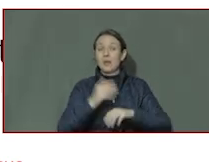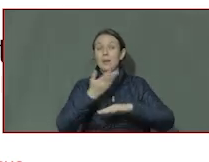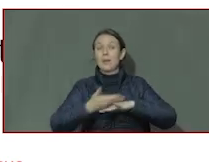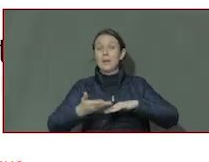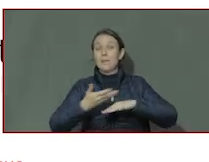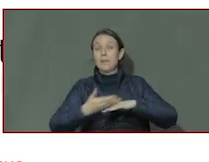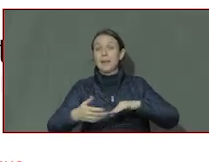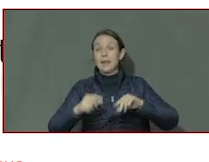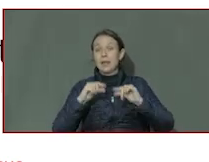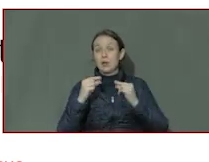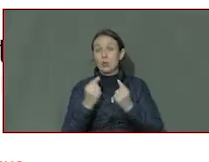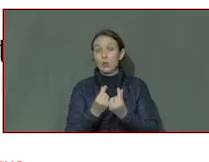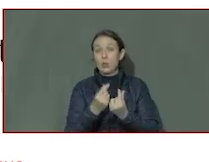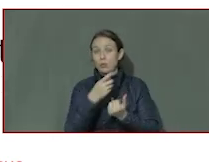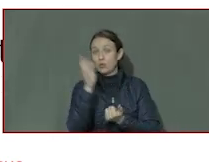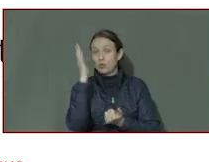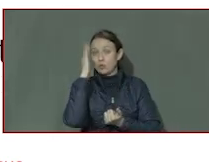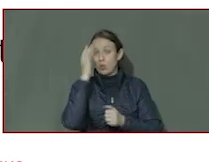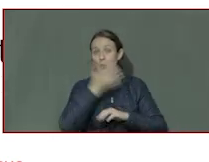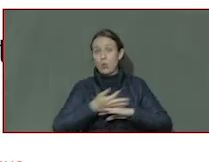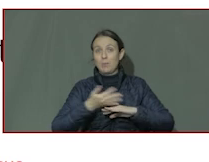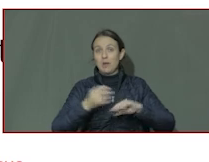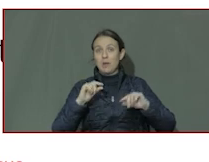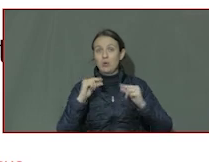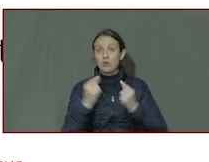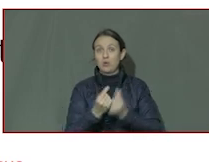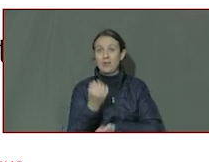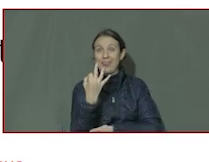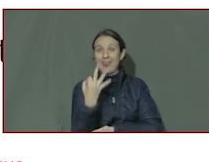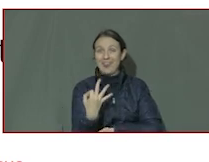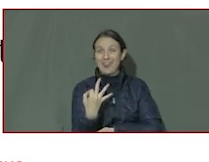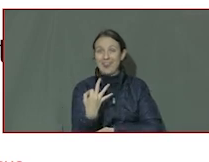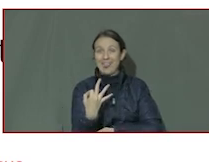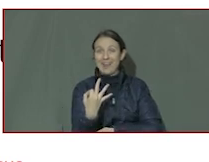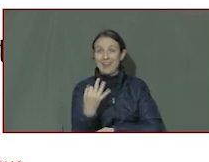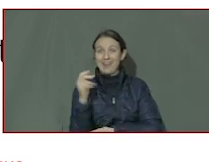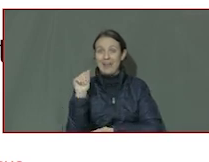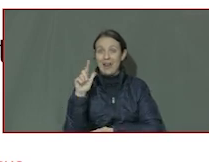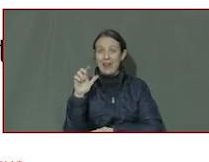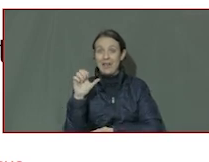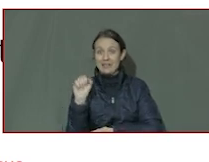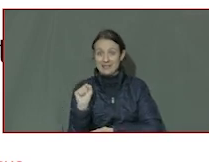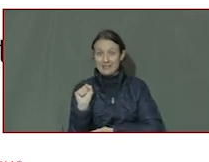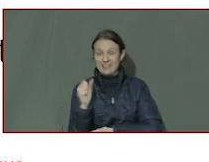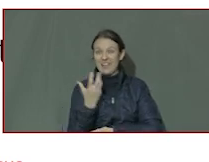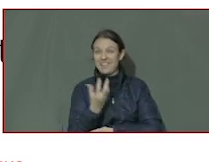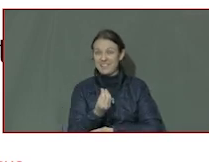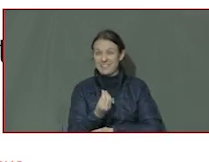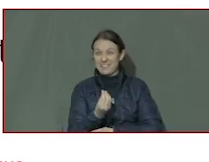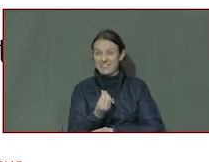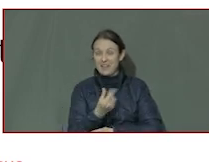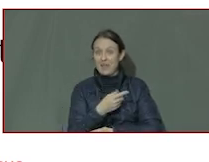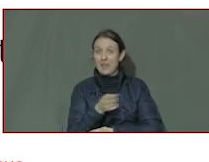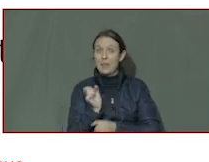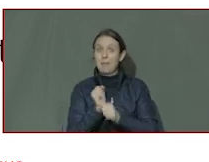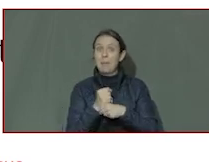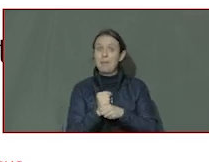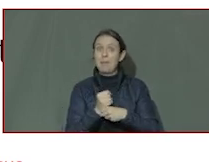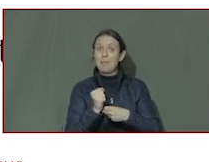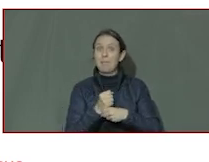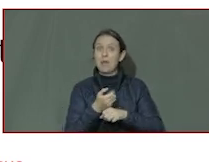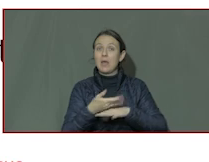groups. We know that blood groups are controlled by 3 alleles. And these 3 alleles, they can give us how many blood